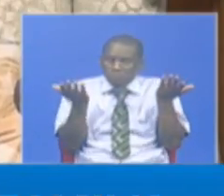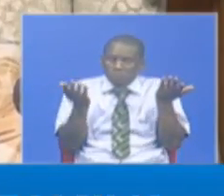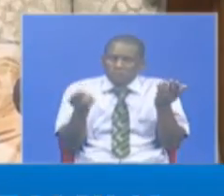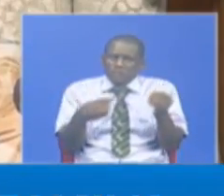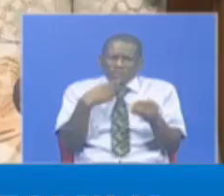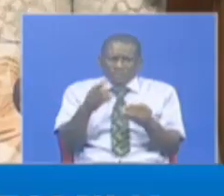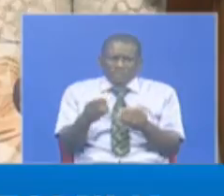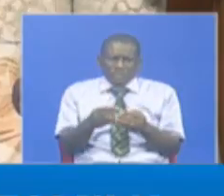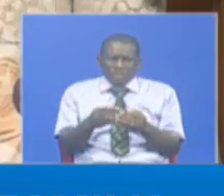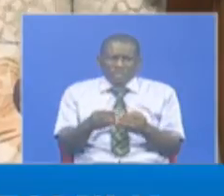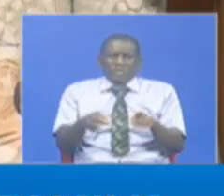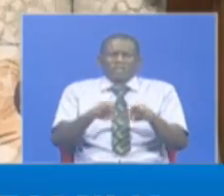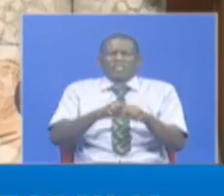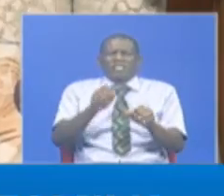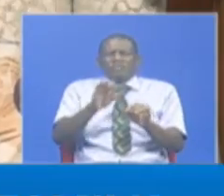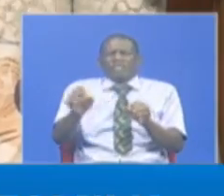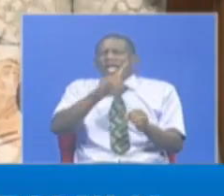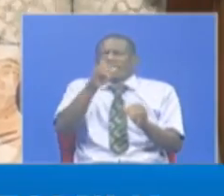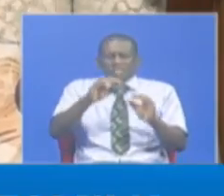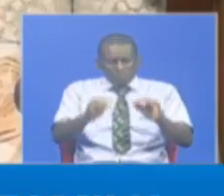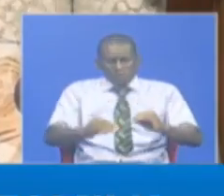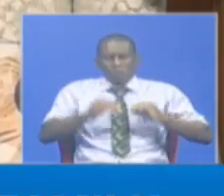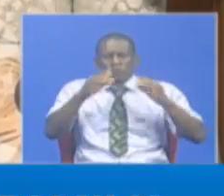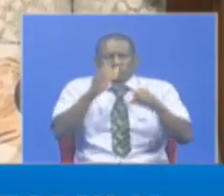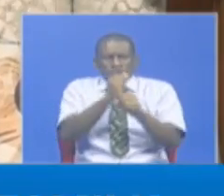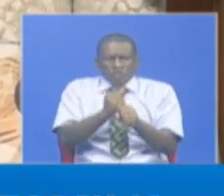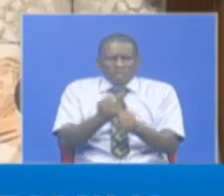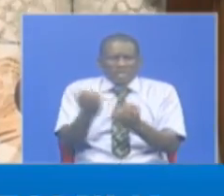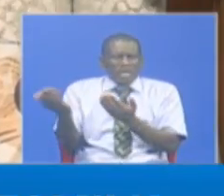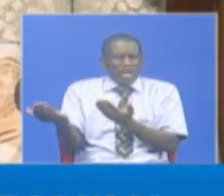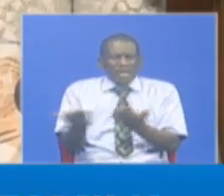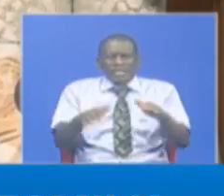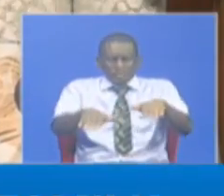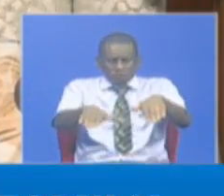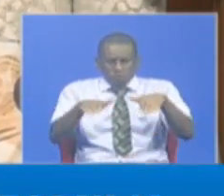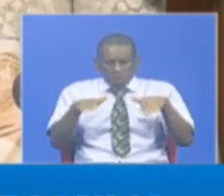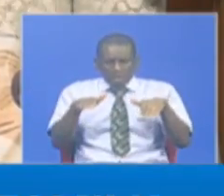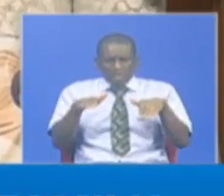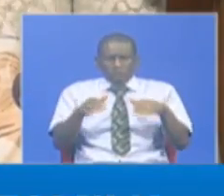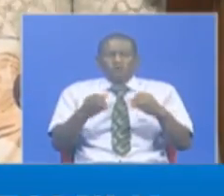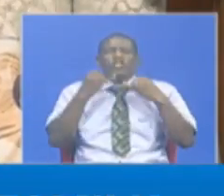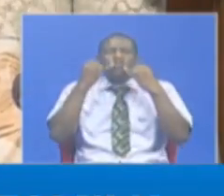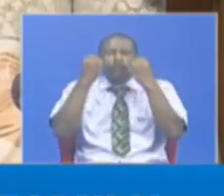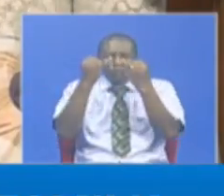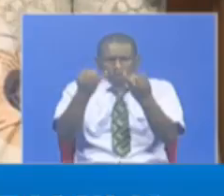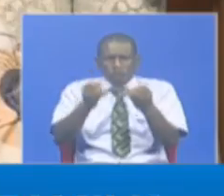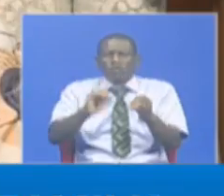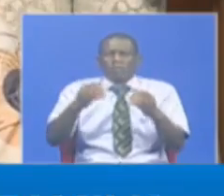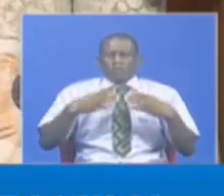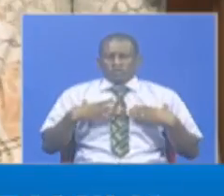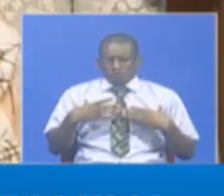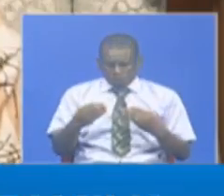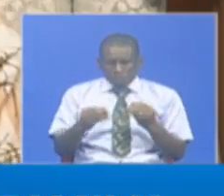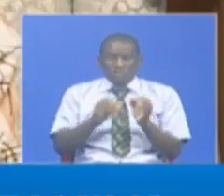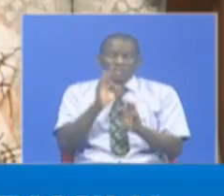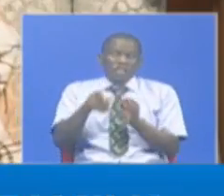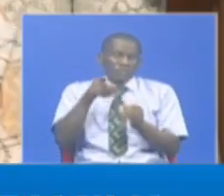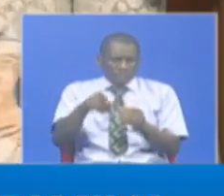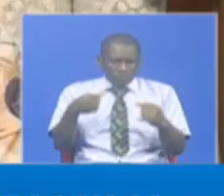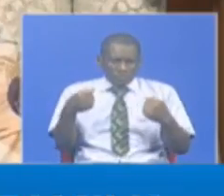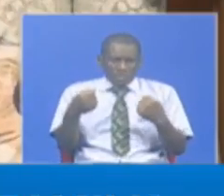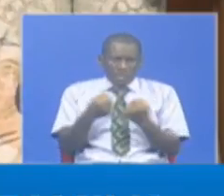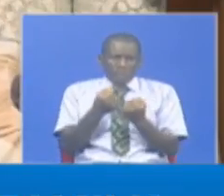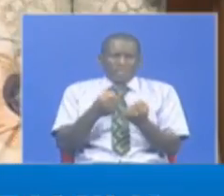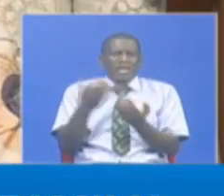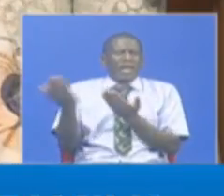the exams are to be postponed or done, let's wait for the information. If that's what might happen, you are better be able